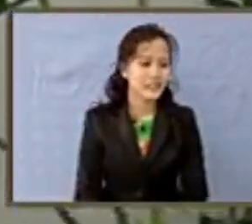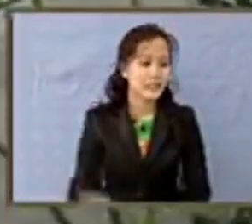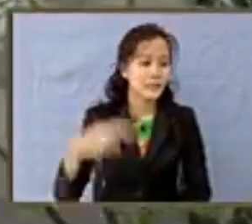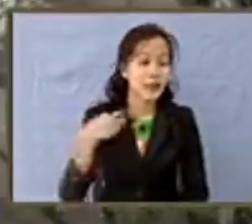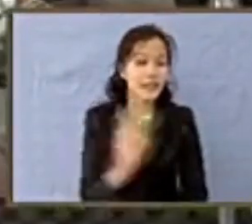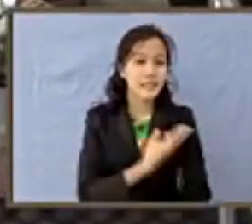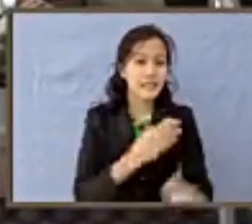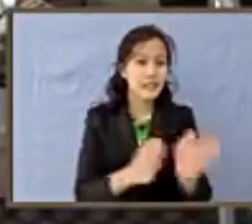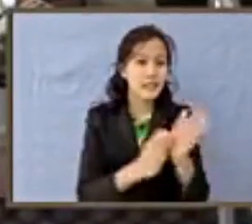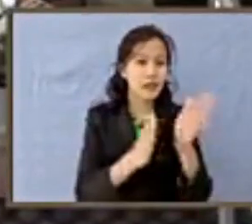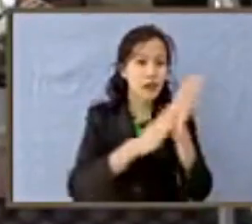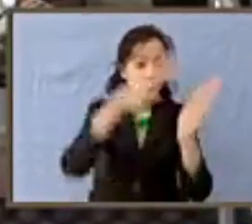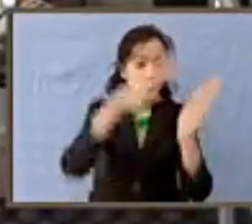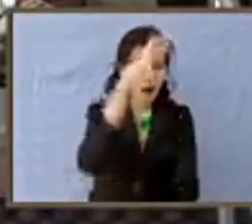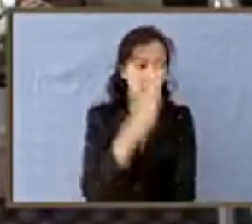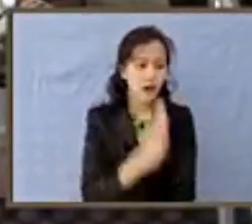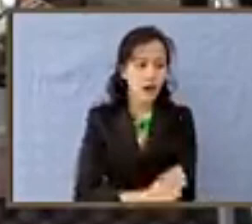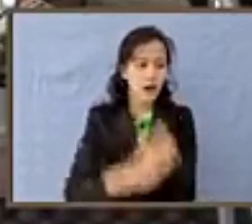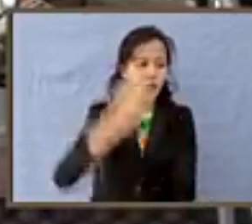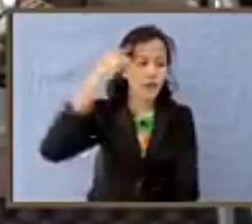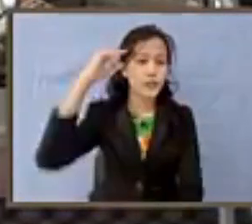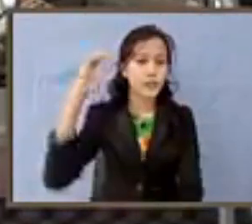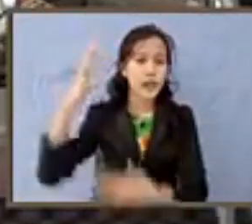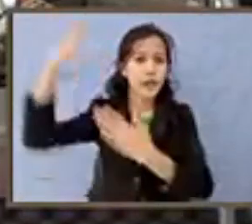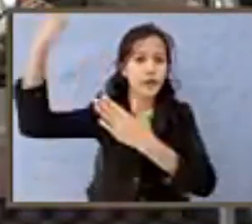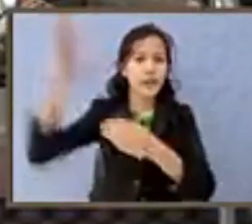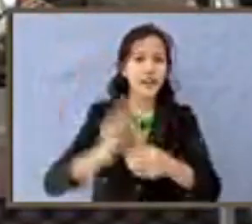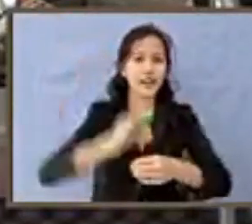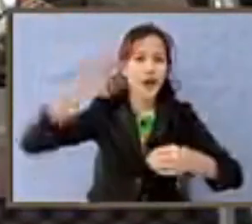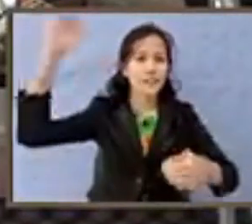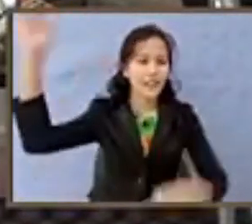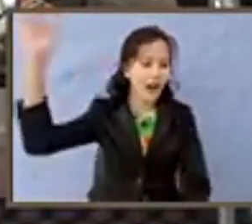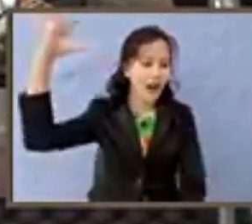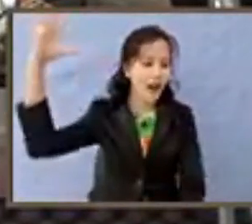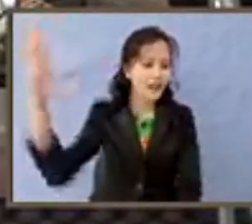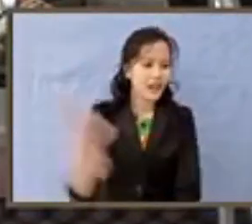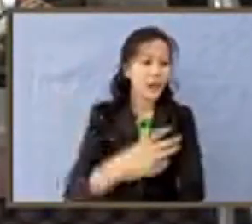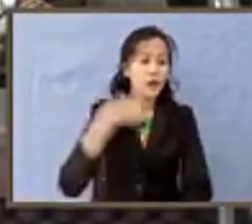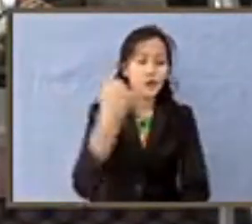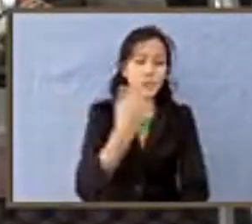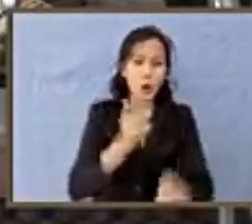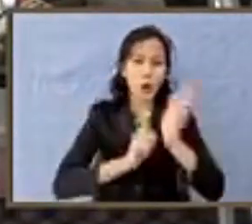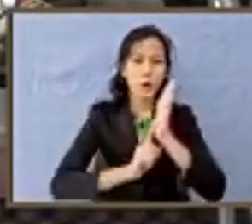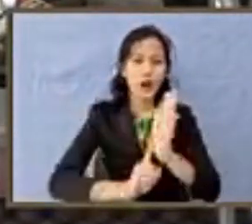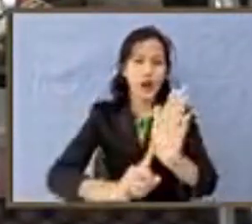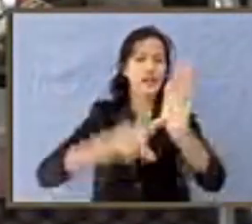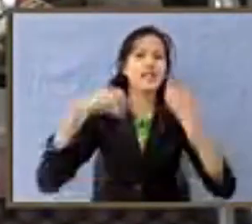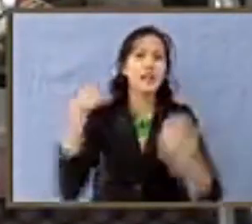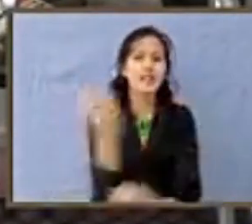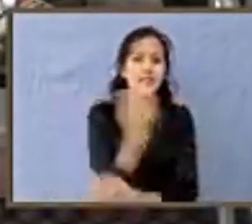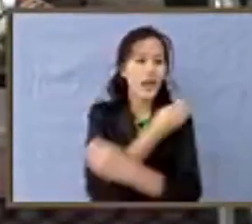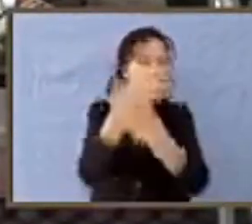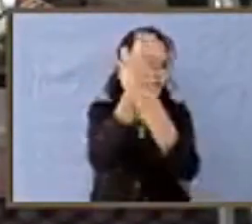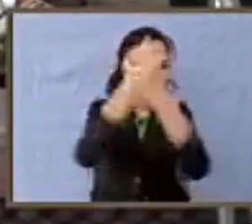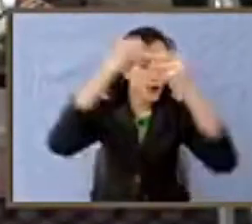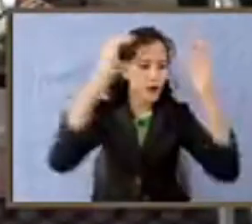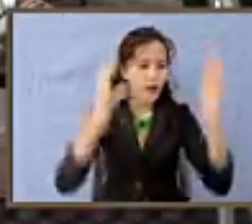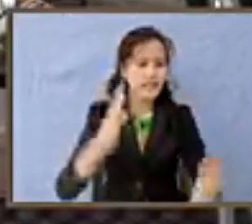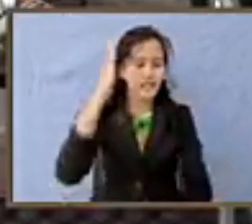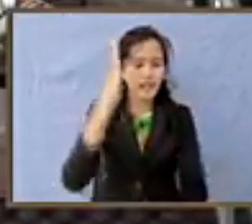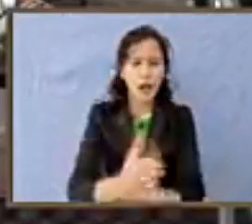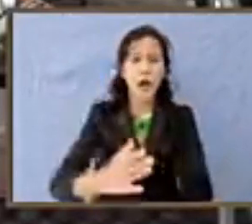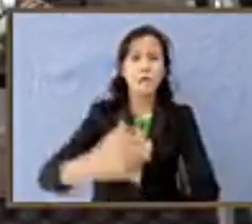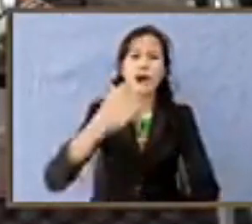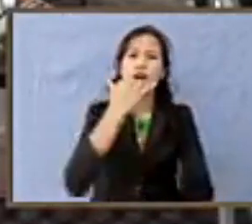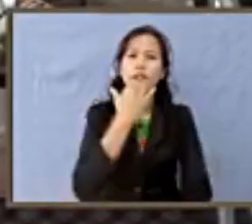We praise thee, O God, for the Spirit of light, who has shown us our Savior